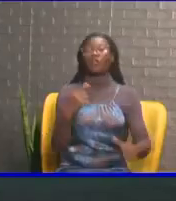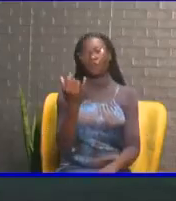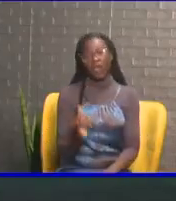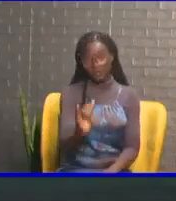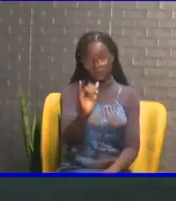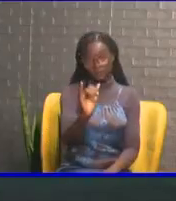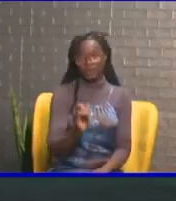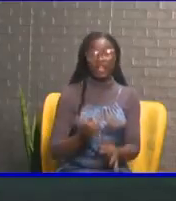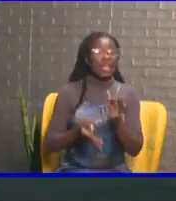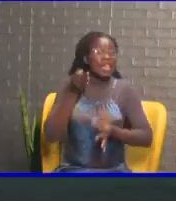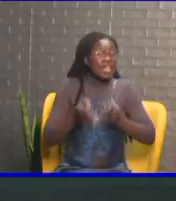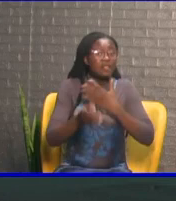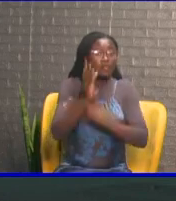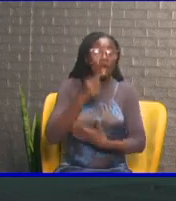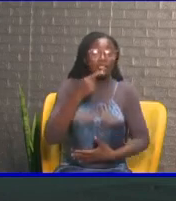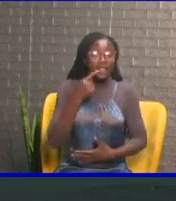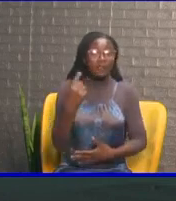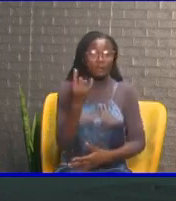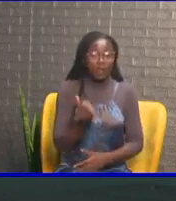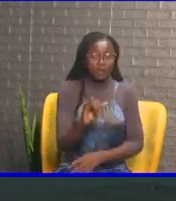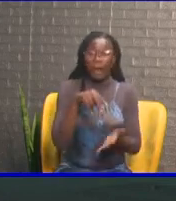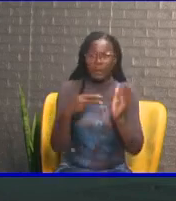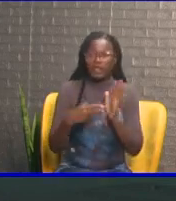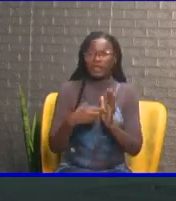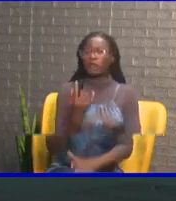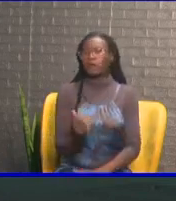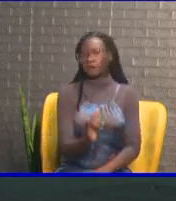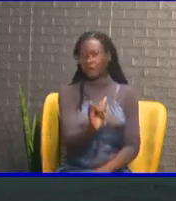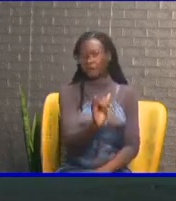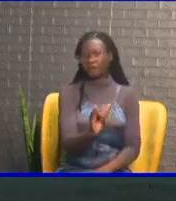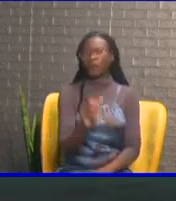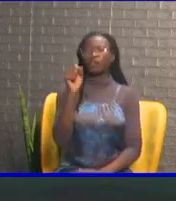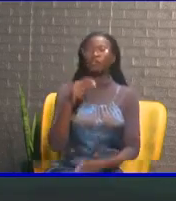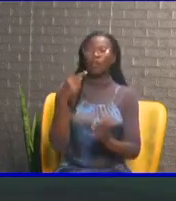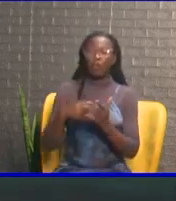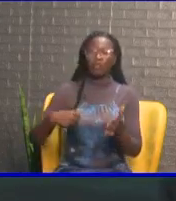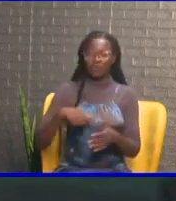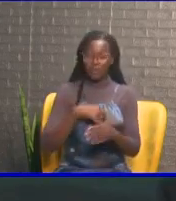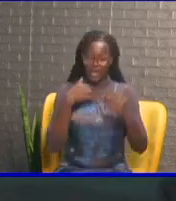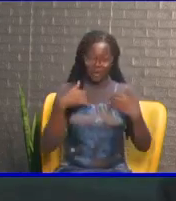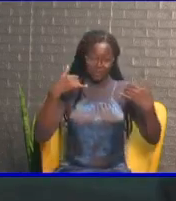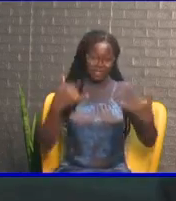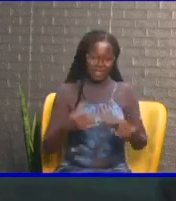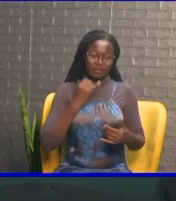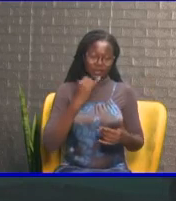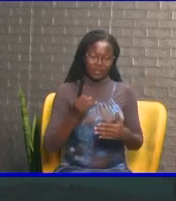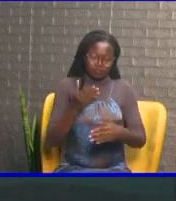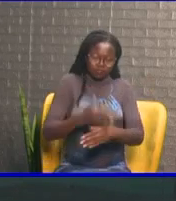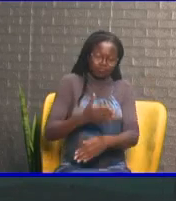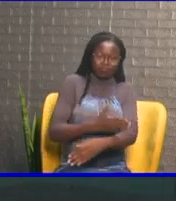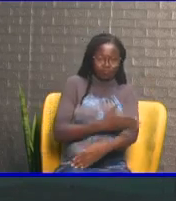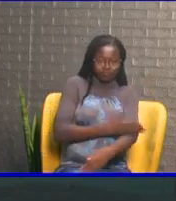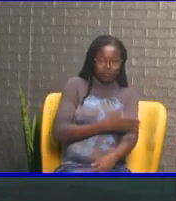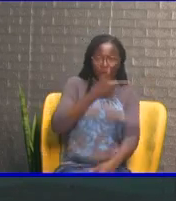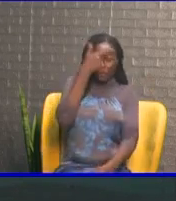God says forever, it is what? Forever. So what we have is an upgrade now, because Christ, our